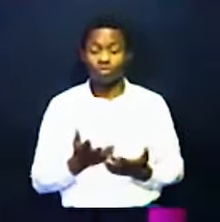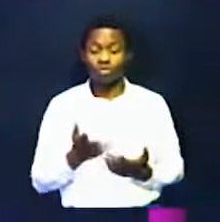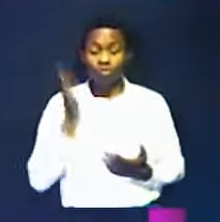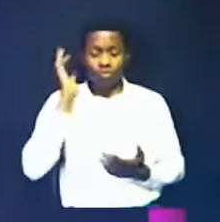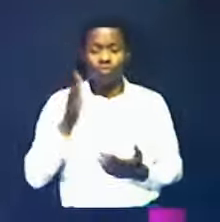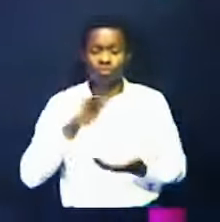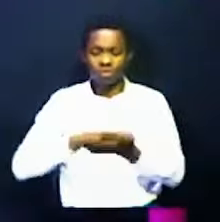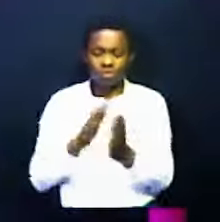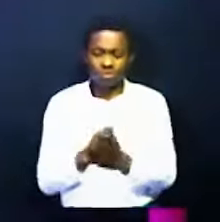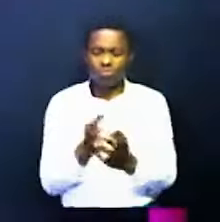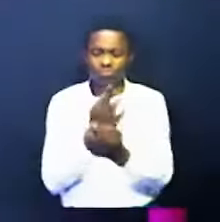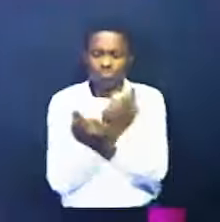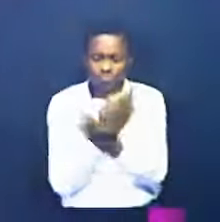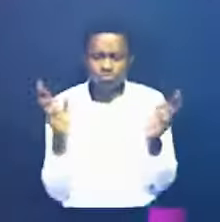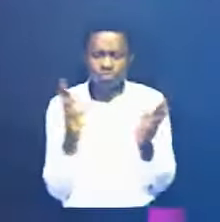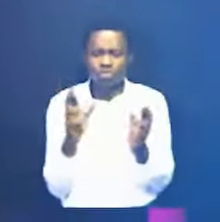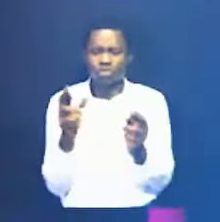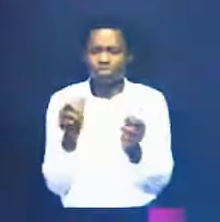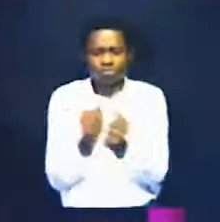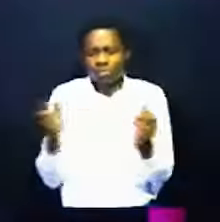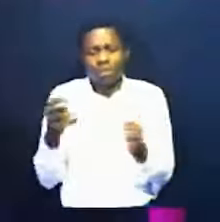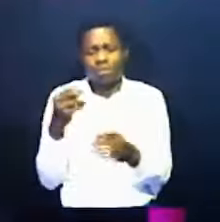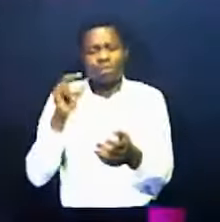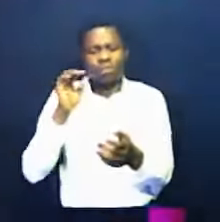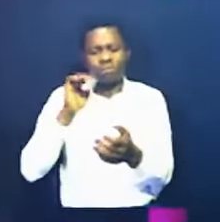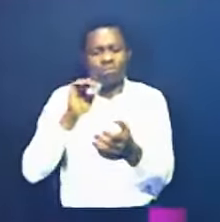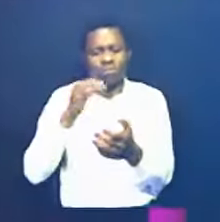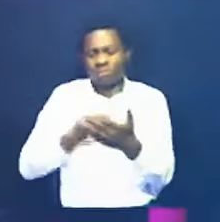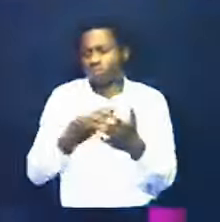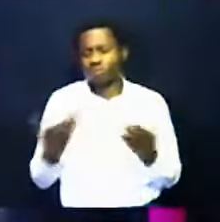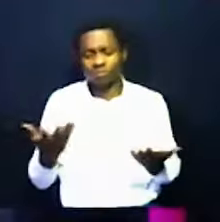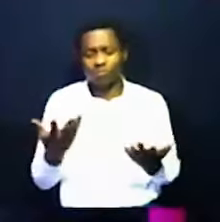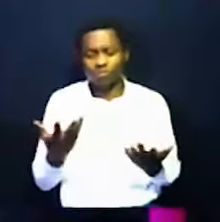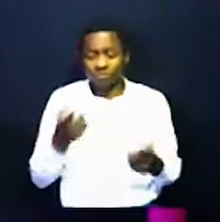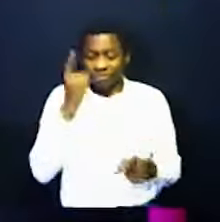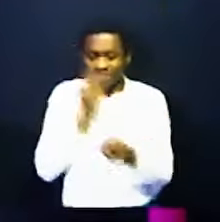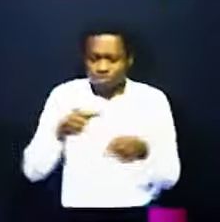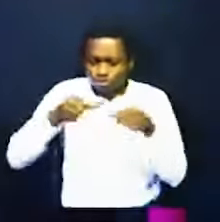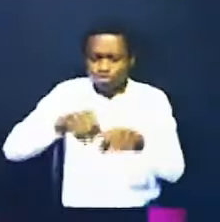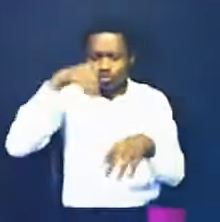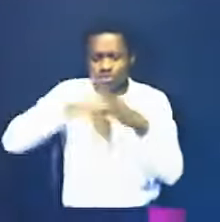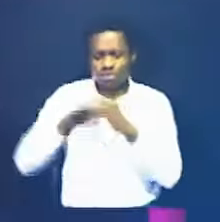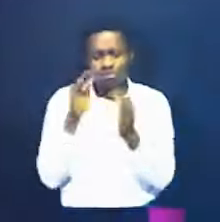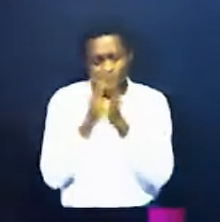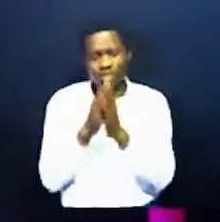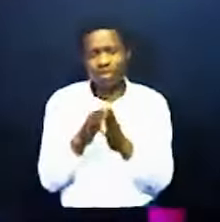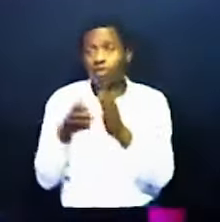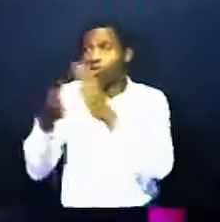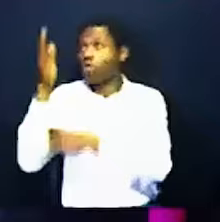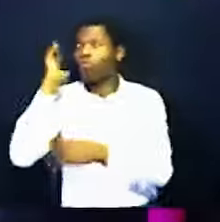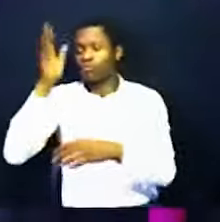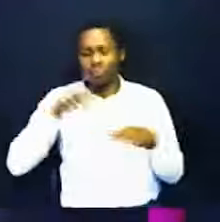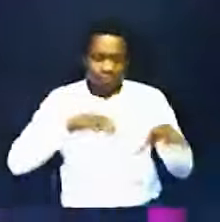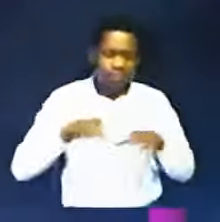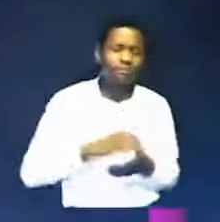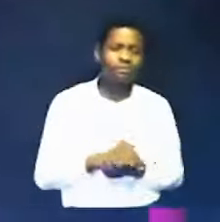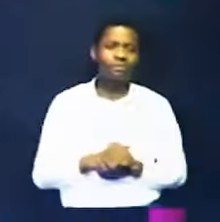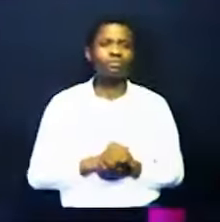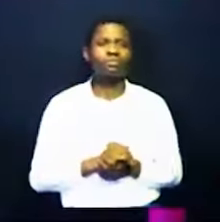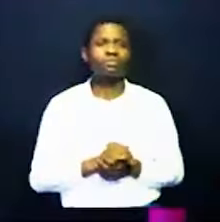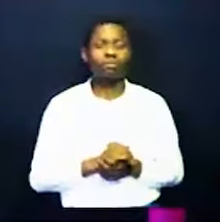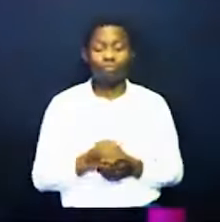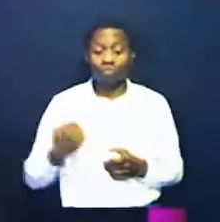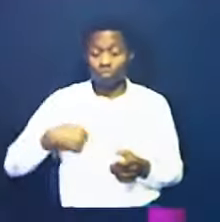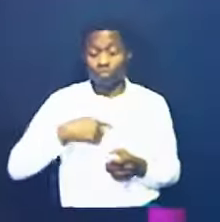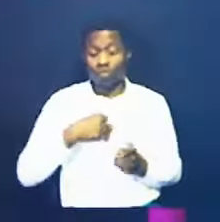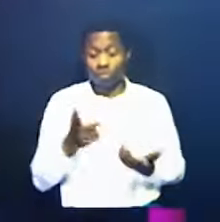be redeemed. Yeah, enye sika ne wode begemo. Just wrestle in prayer. Wo modia di aku e won pai bo. And he will perform. Na obeye. When we put